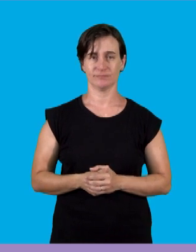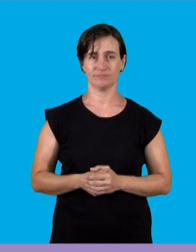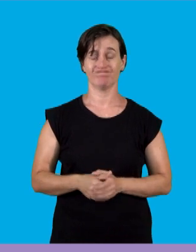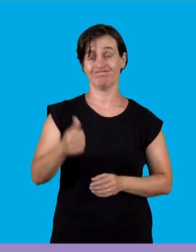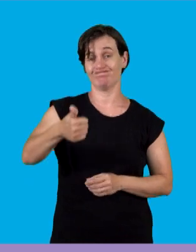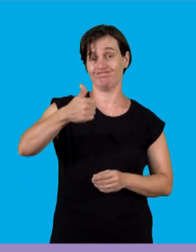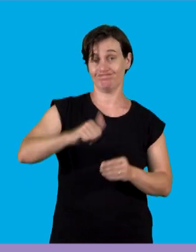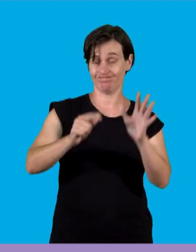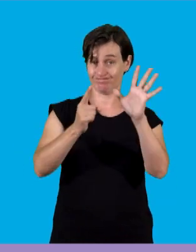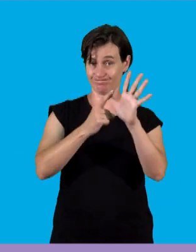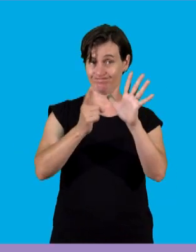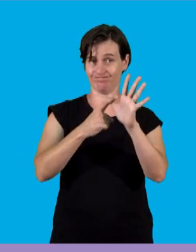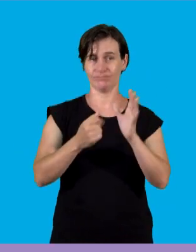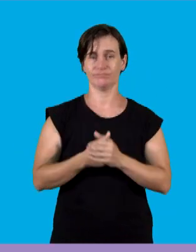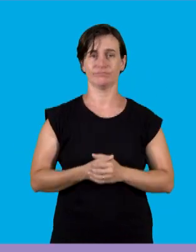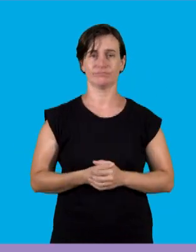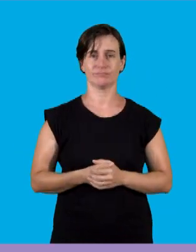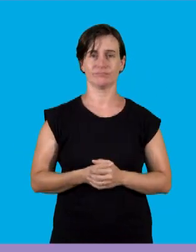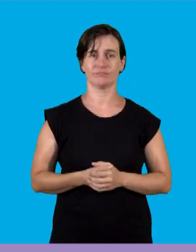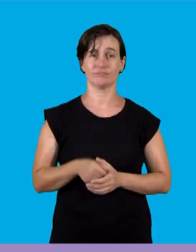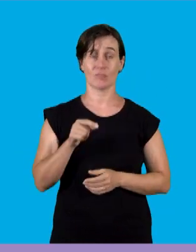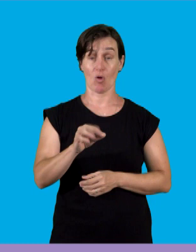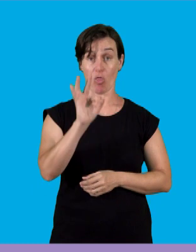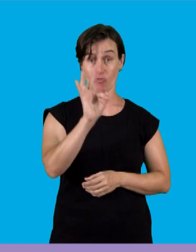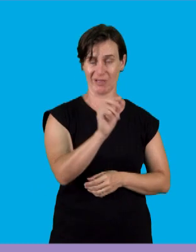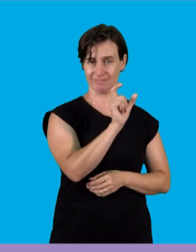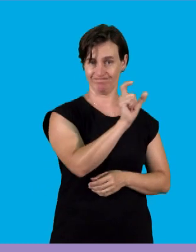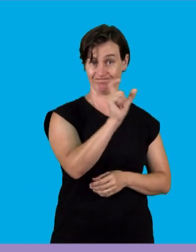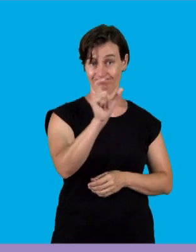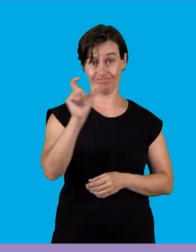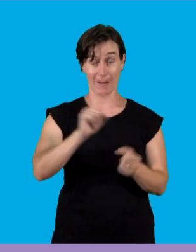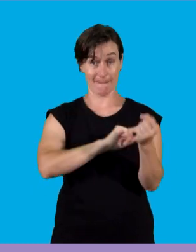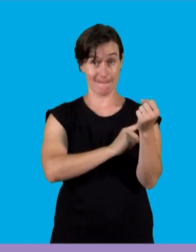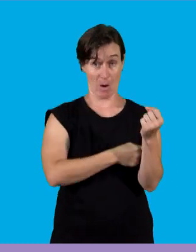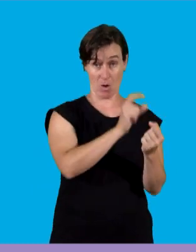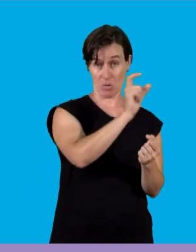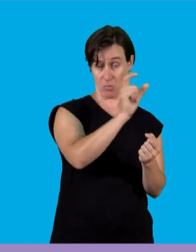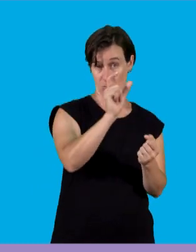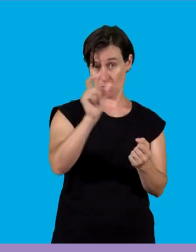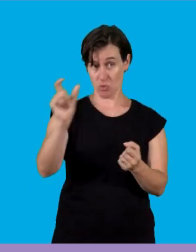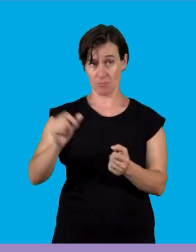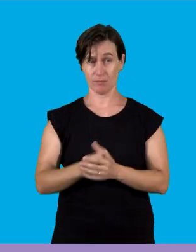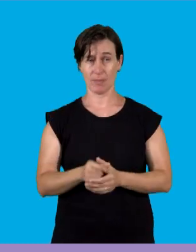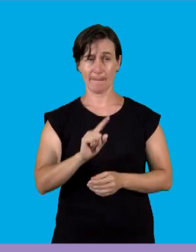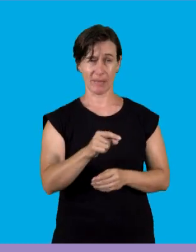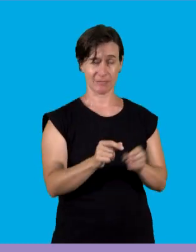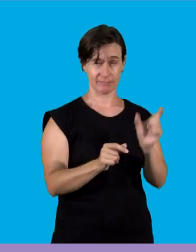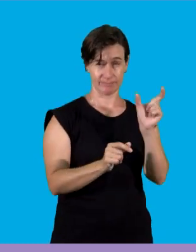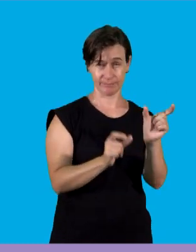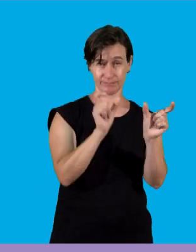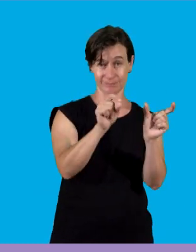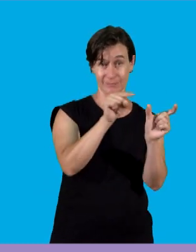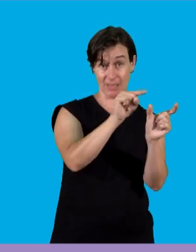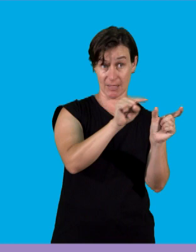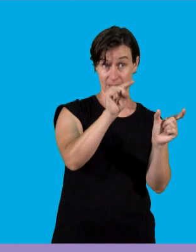The next one there gives us 3 powers, but the first 2 powers are being